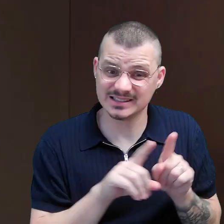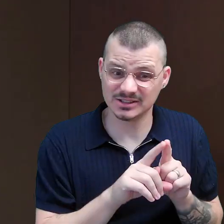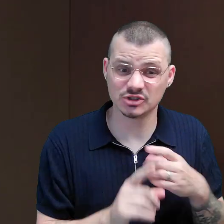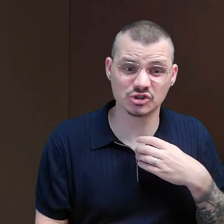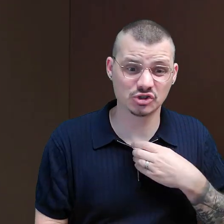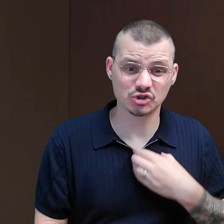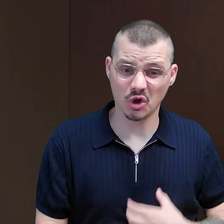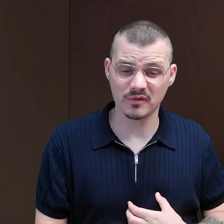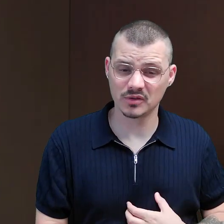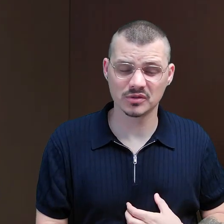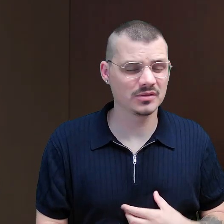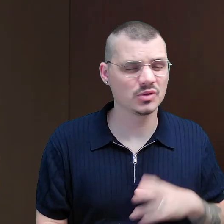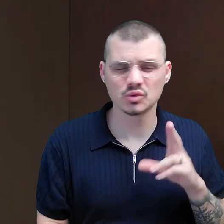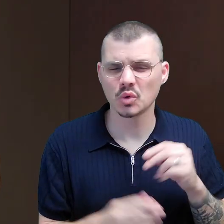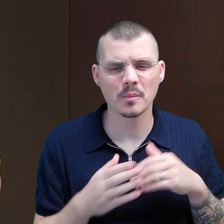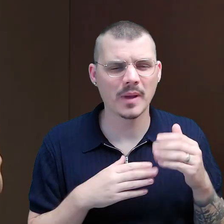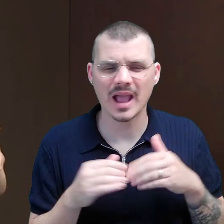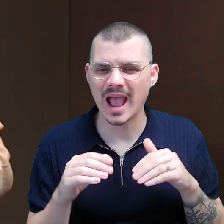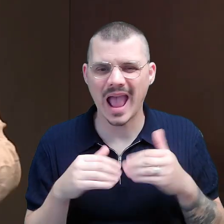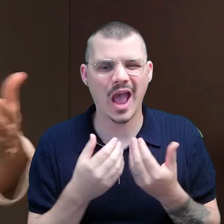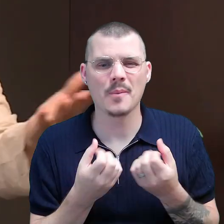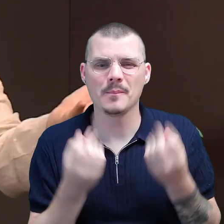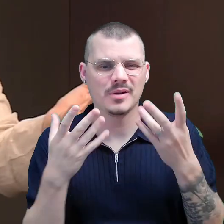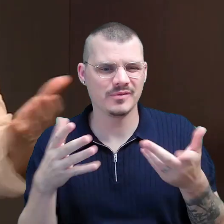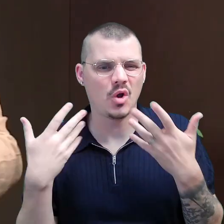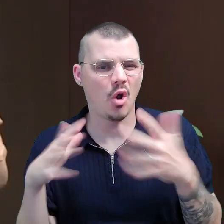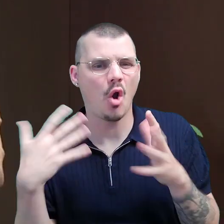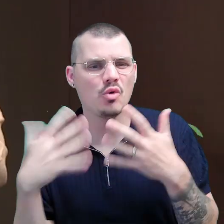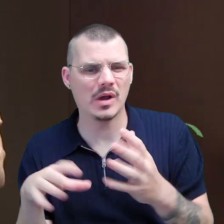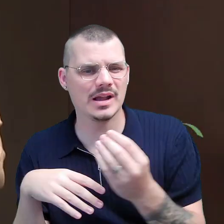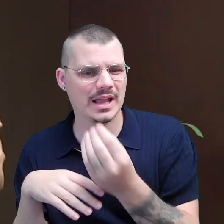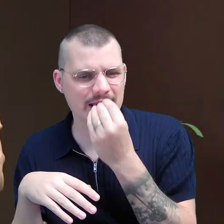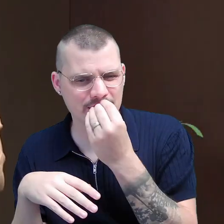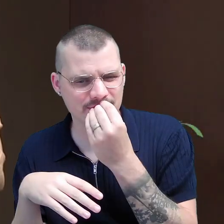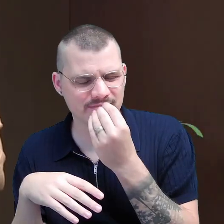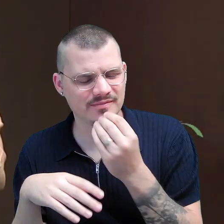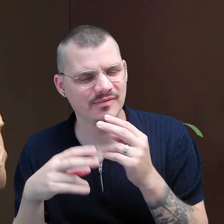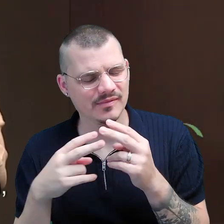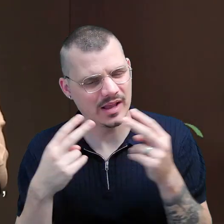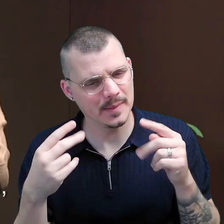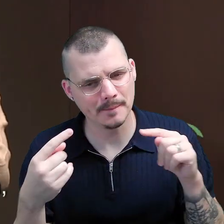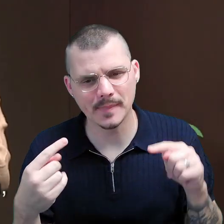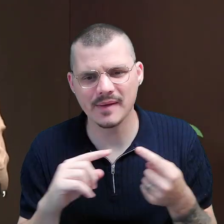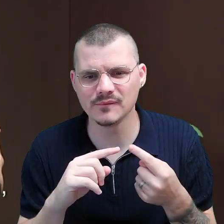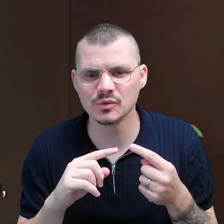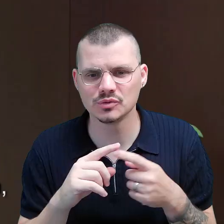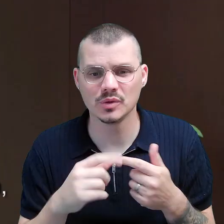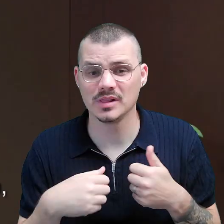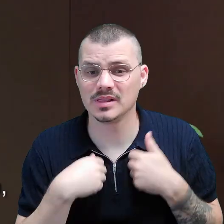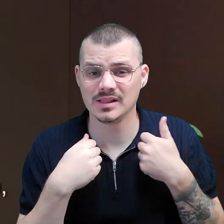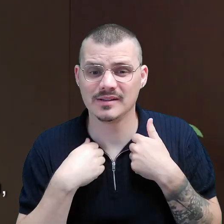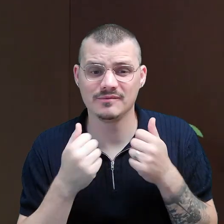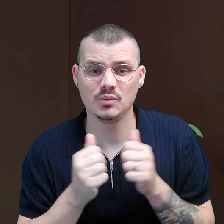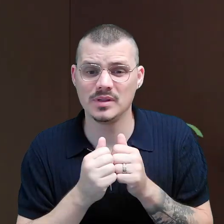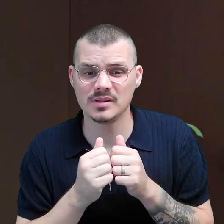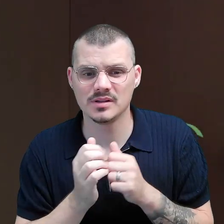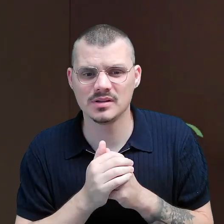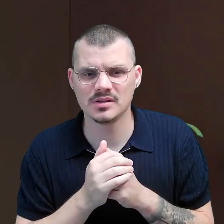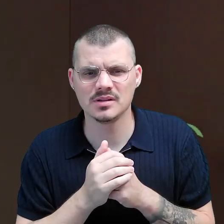they're starving, no matter how many calories they've already consumed. It's a very painful condition to live